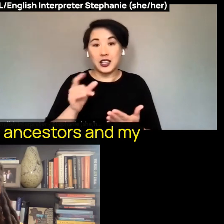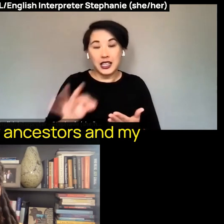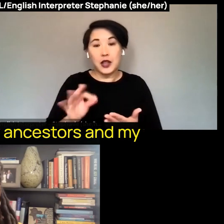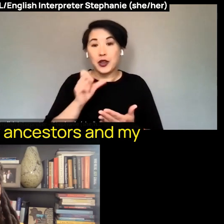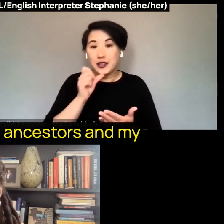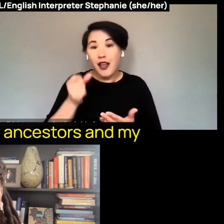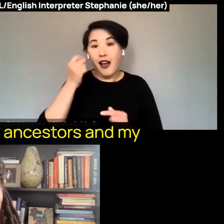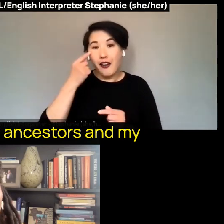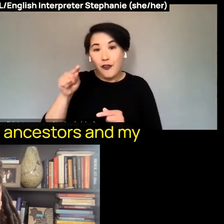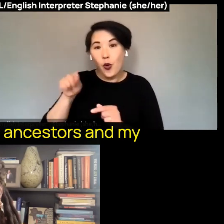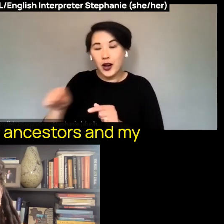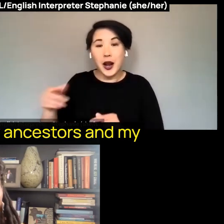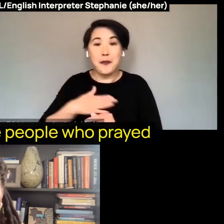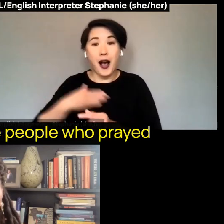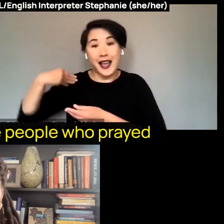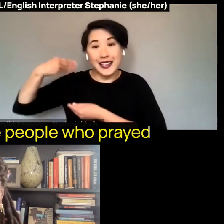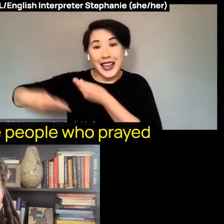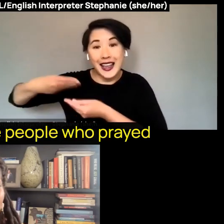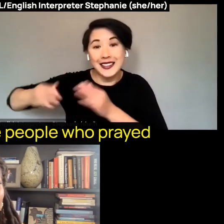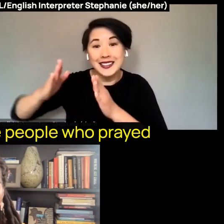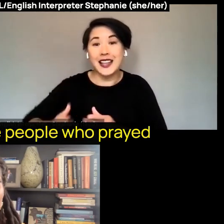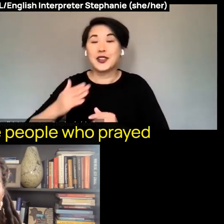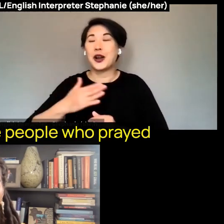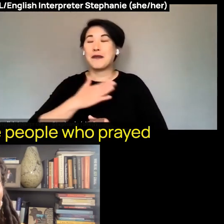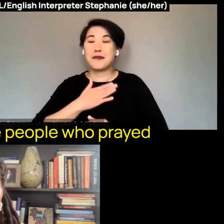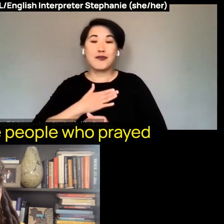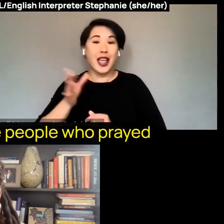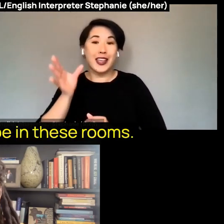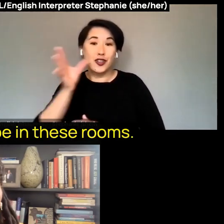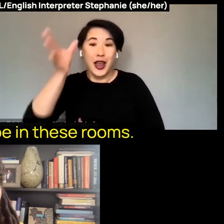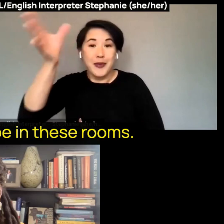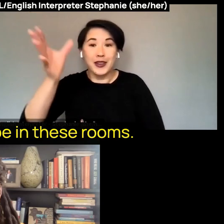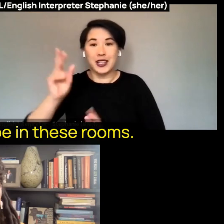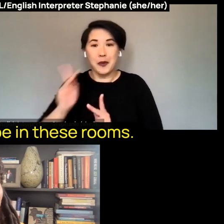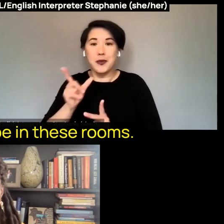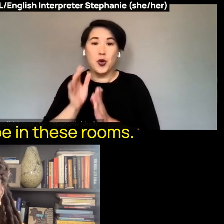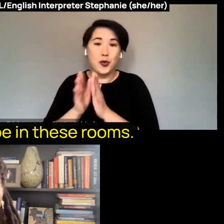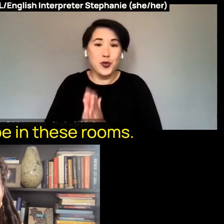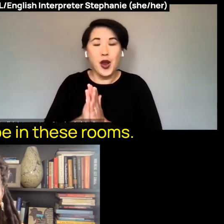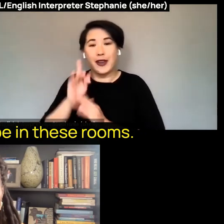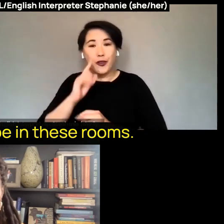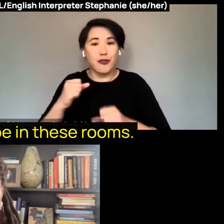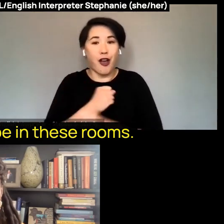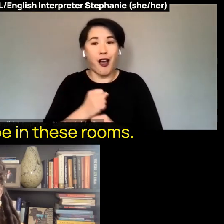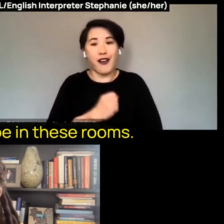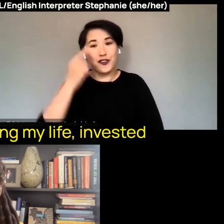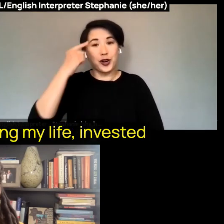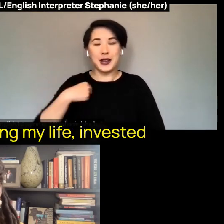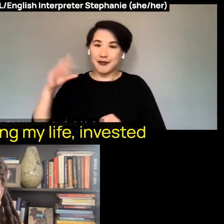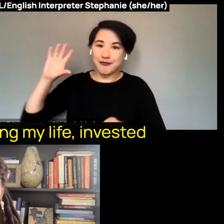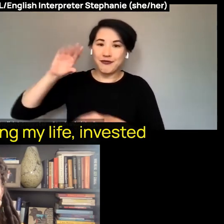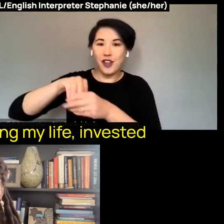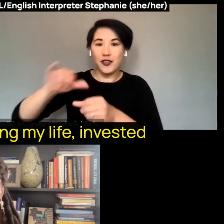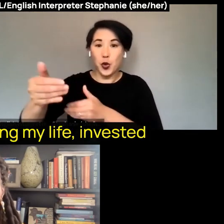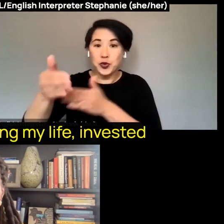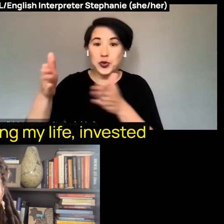for absolutely my ancestors and my grandparents and those people who prayed and fought for me to be in these rooms, and for